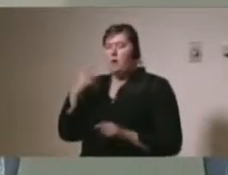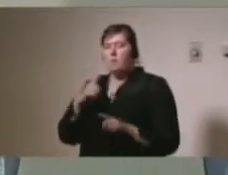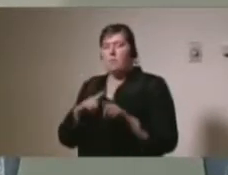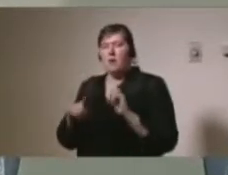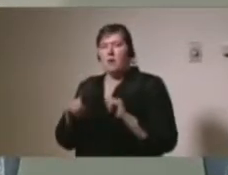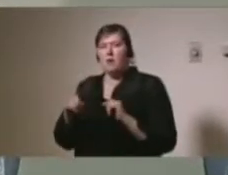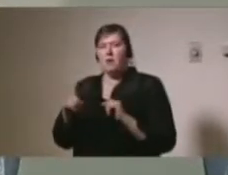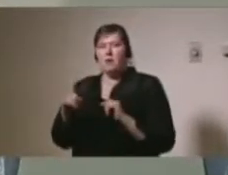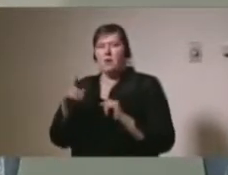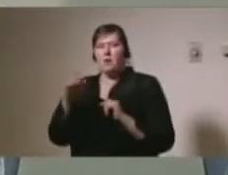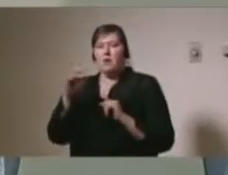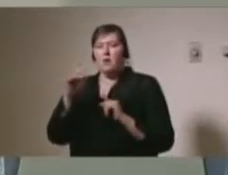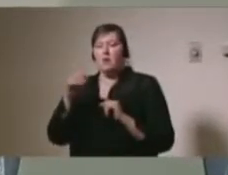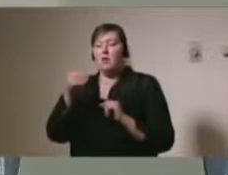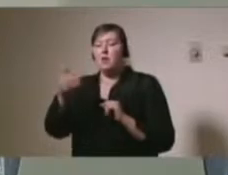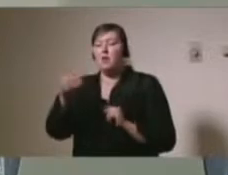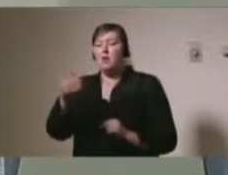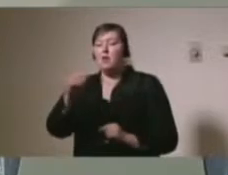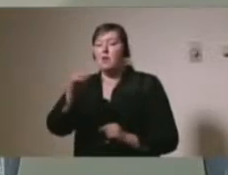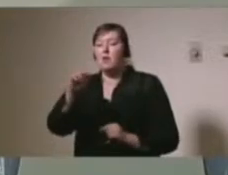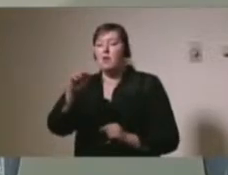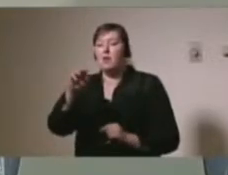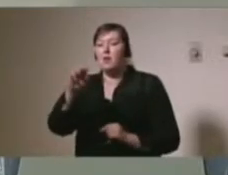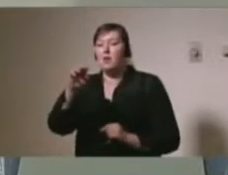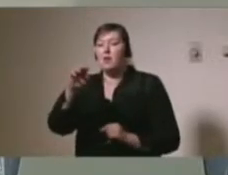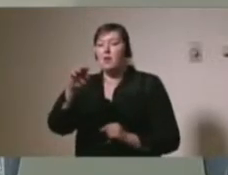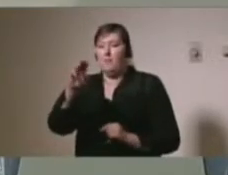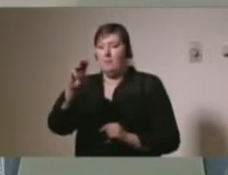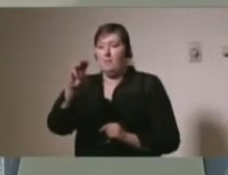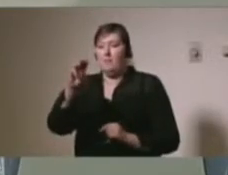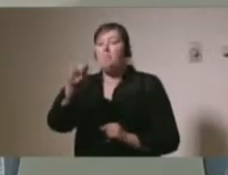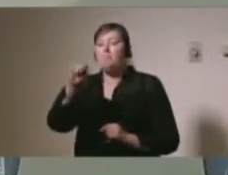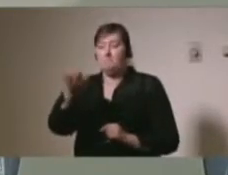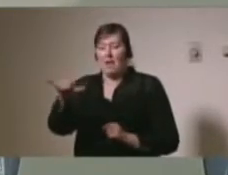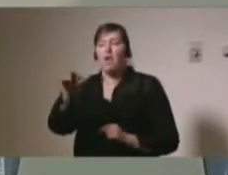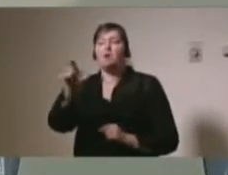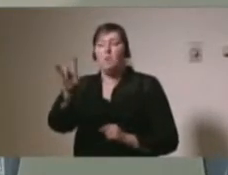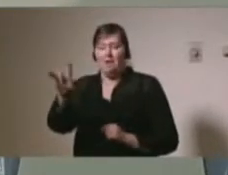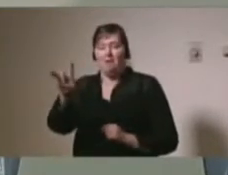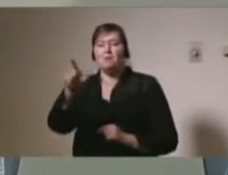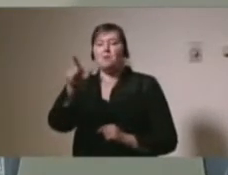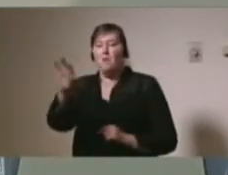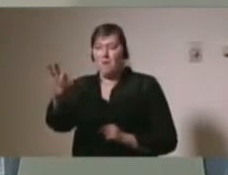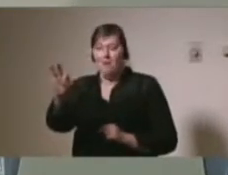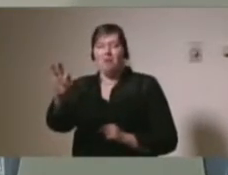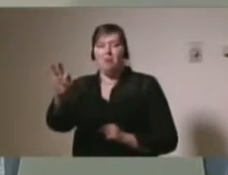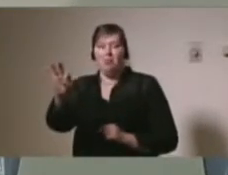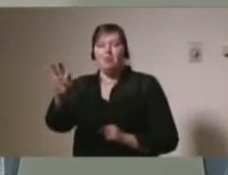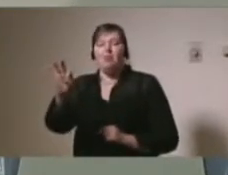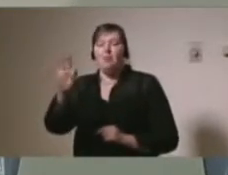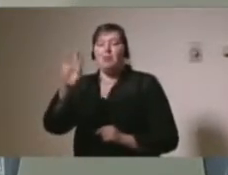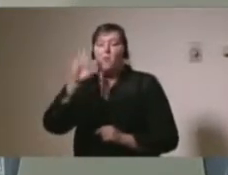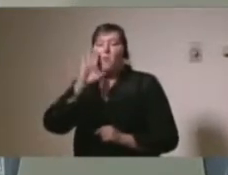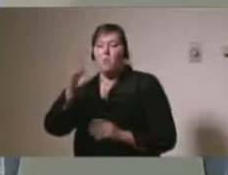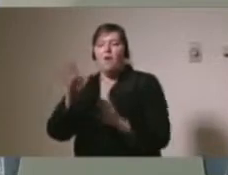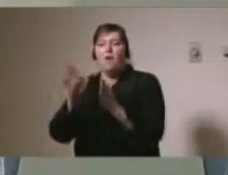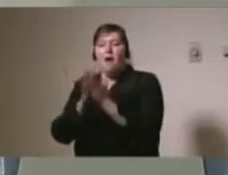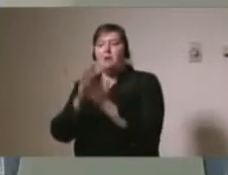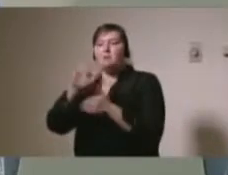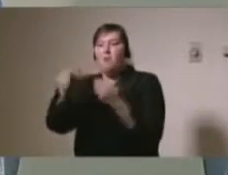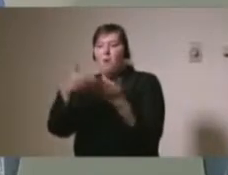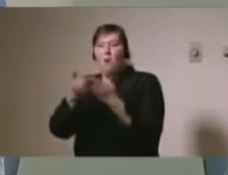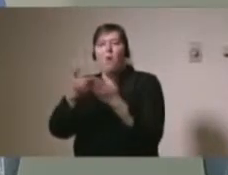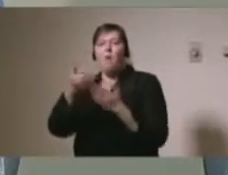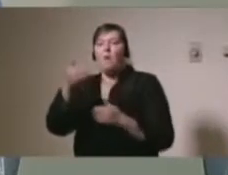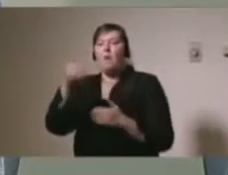larger demonstration on the 28th and 29th, we're going to be asking all municipal politicians in our community to sign off. It wasn't just the